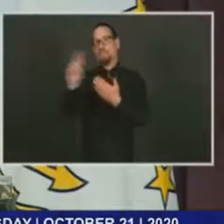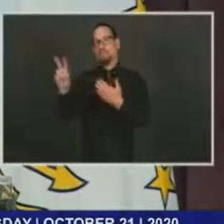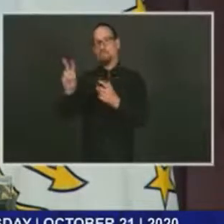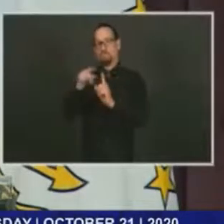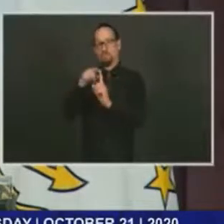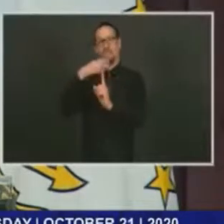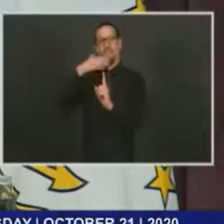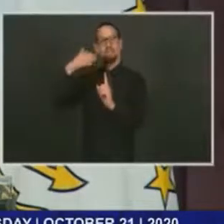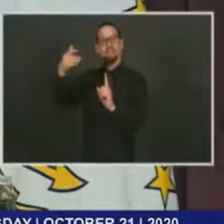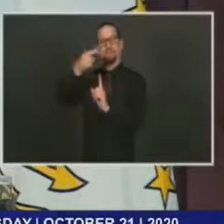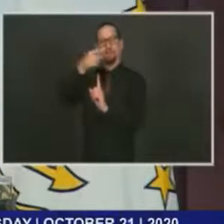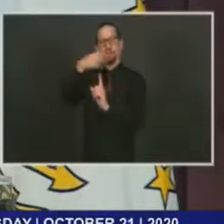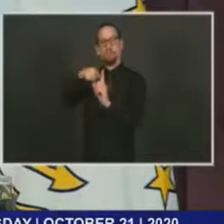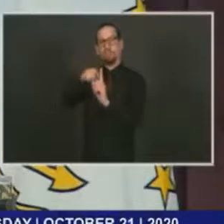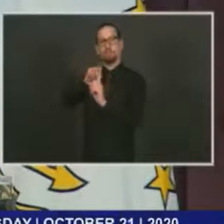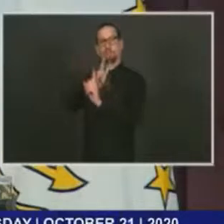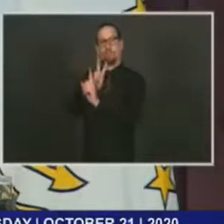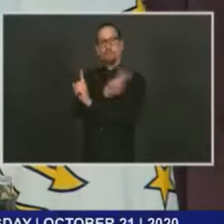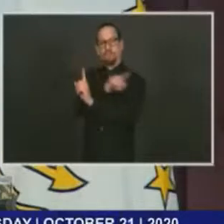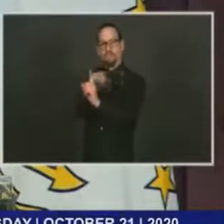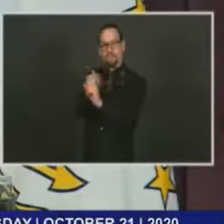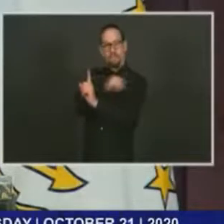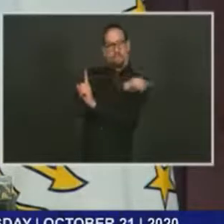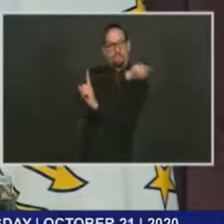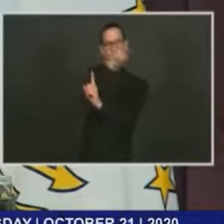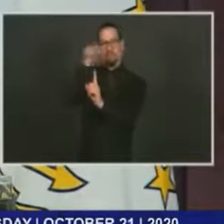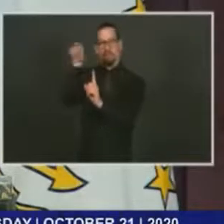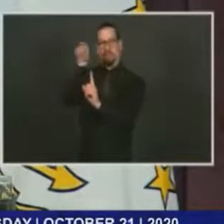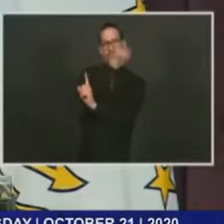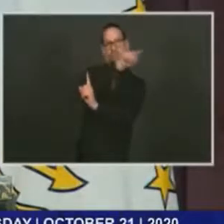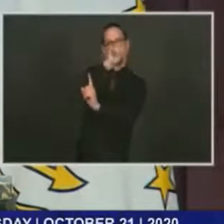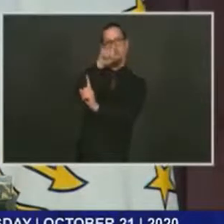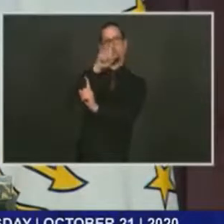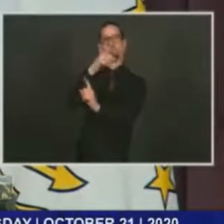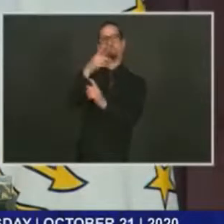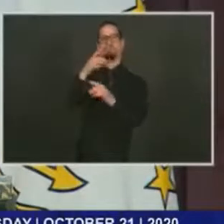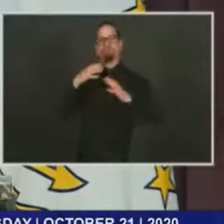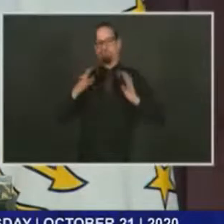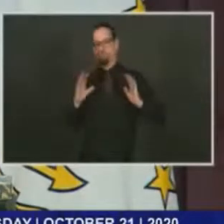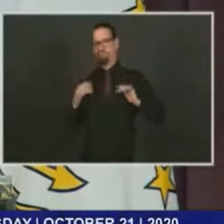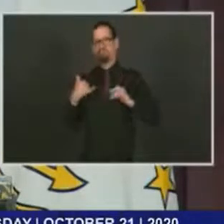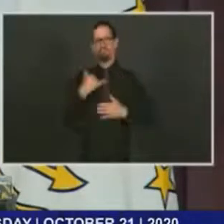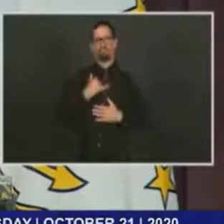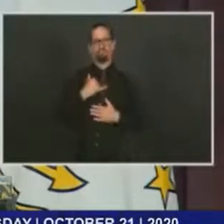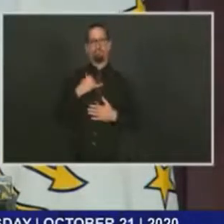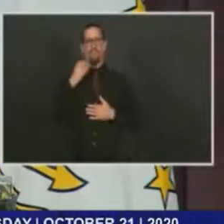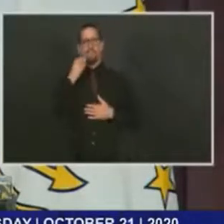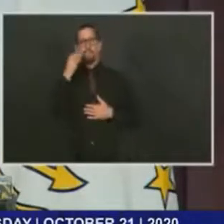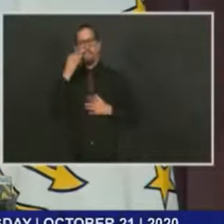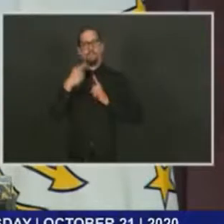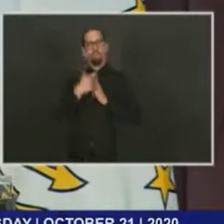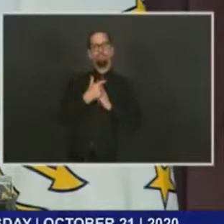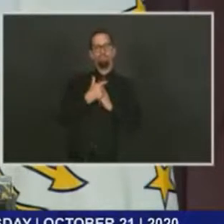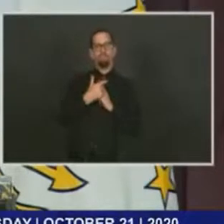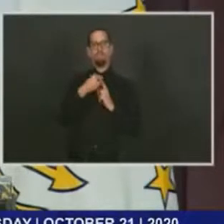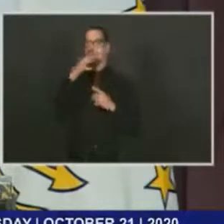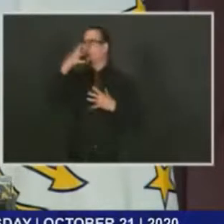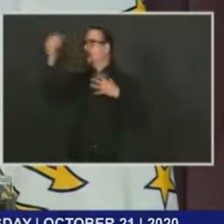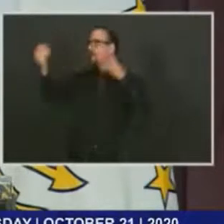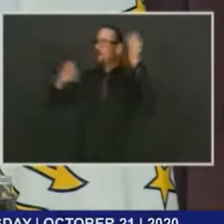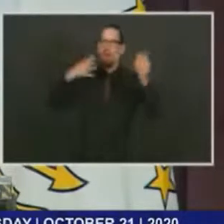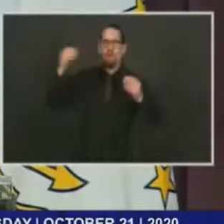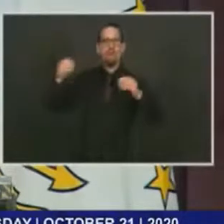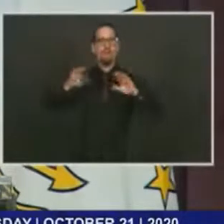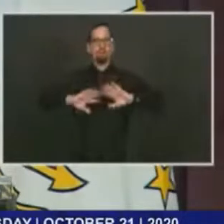avoid social gatherings, avoid non-essential activities, avoid travel,